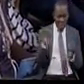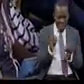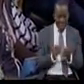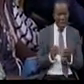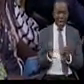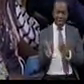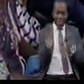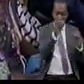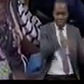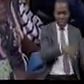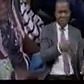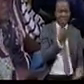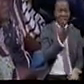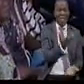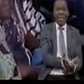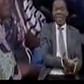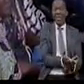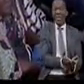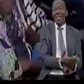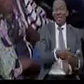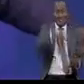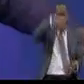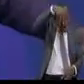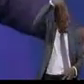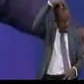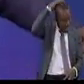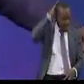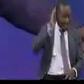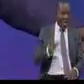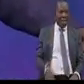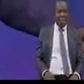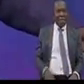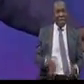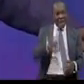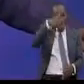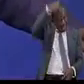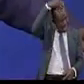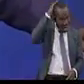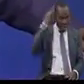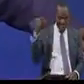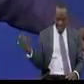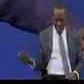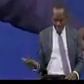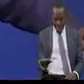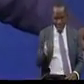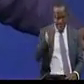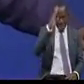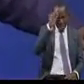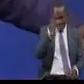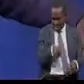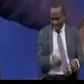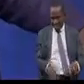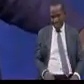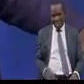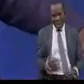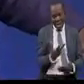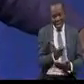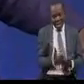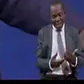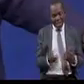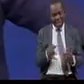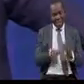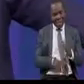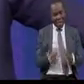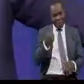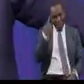and the lions, they welcomed him, and he laid down like that, and he never had